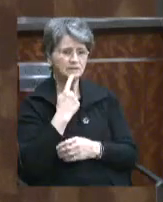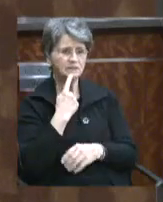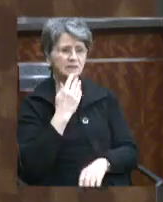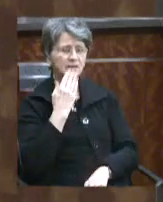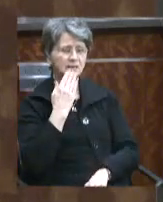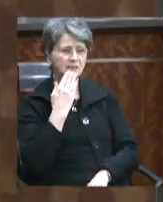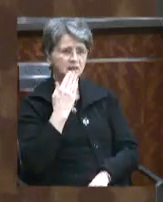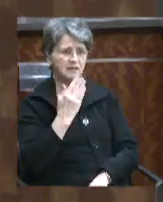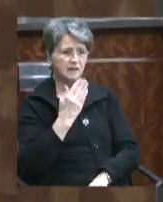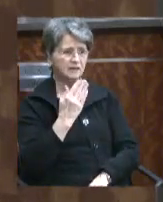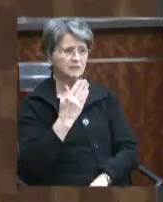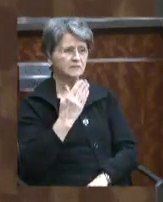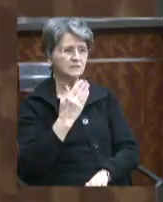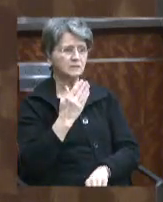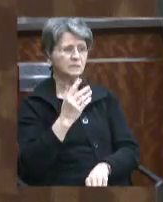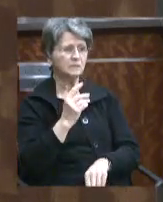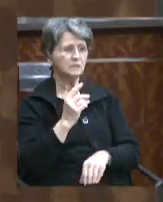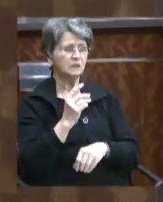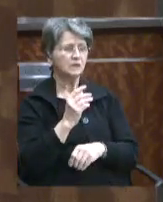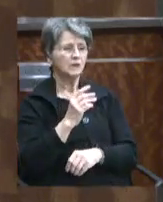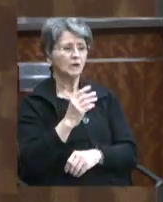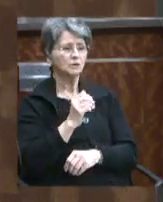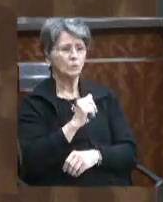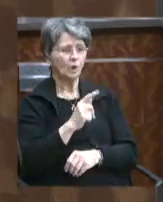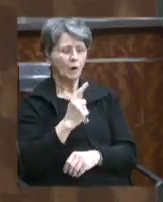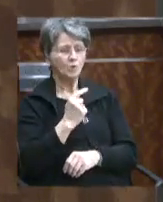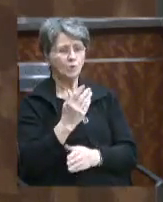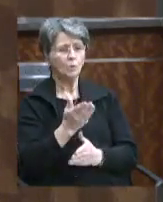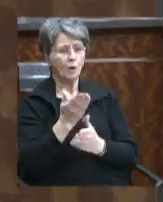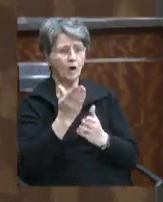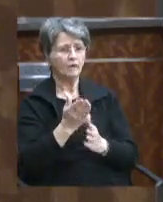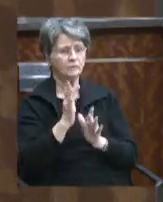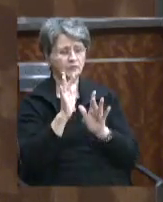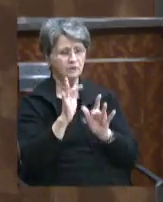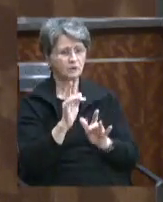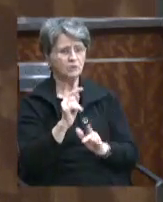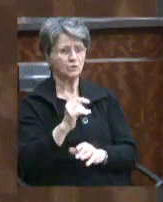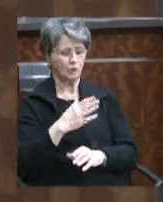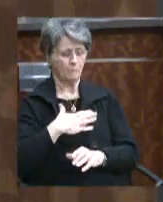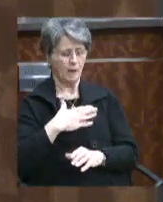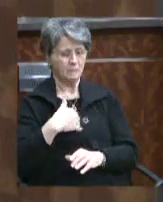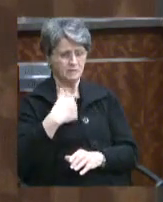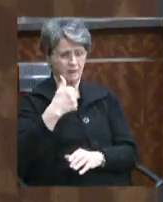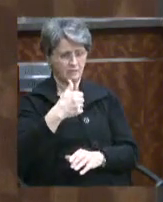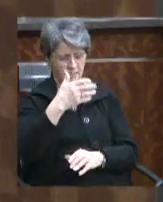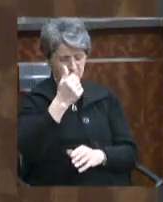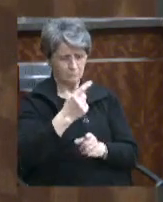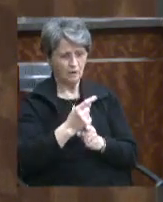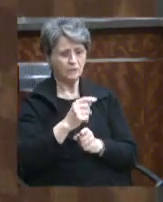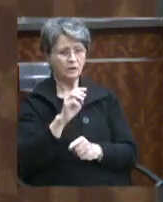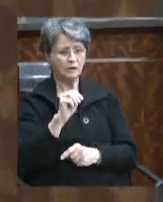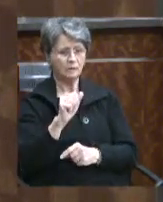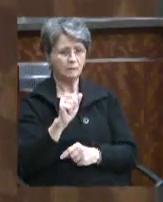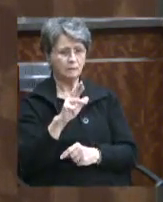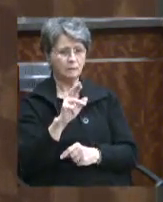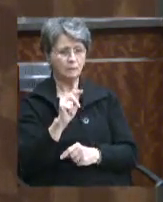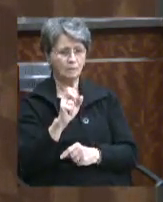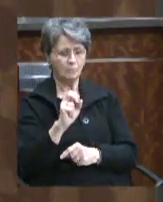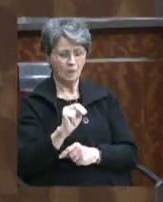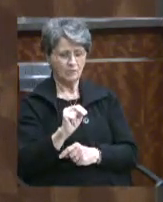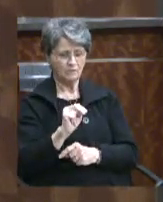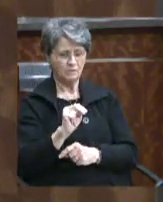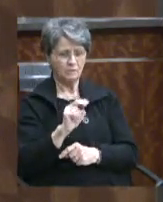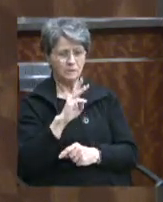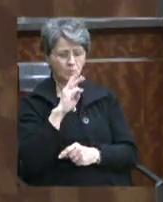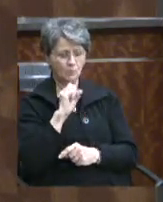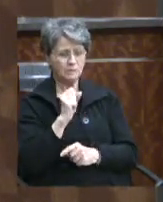condolences on the recent passing of my youngest brother, Martin. His passing was sudden and unexpected,